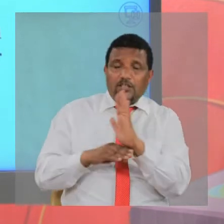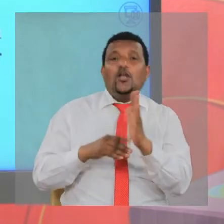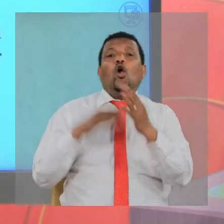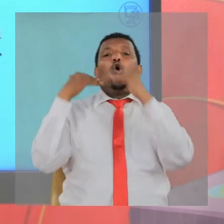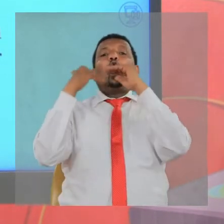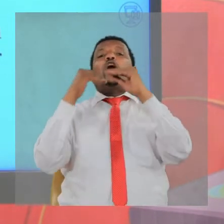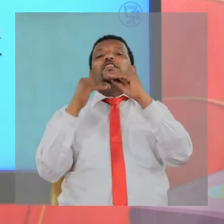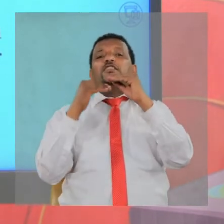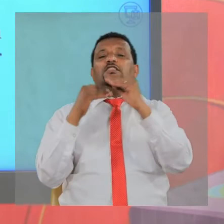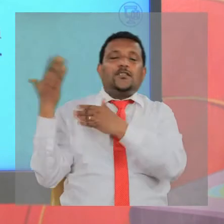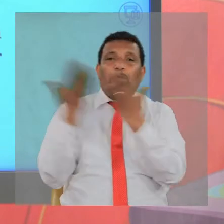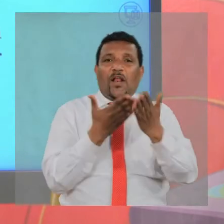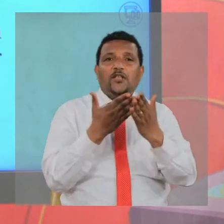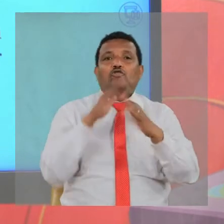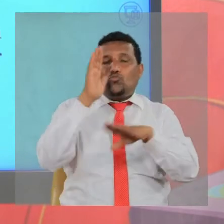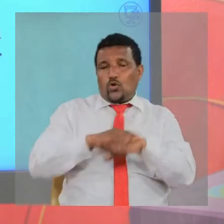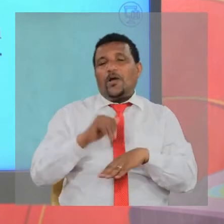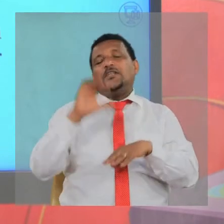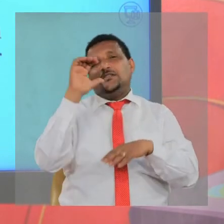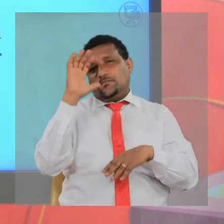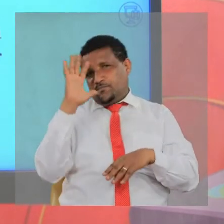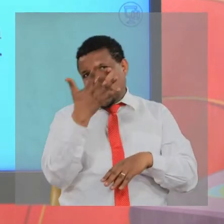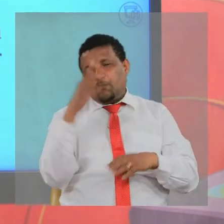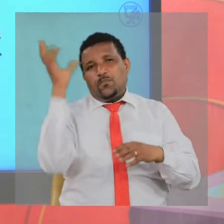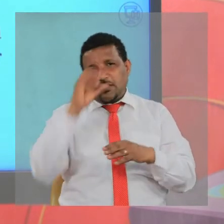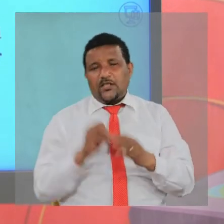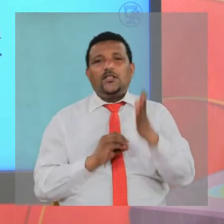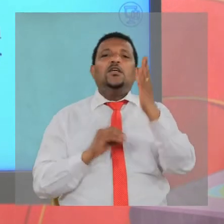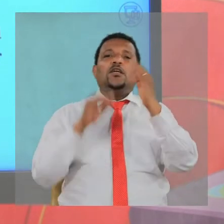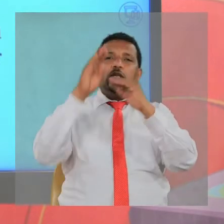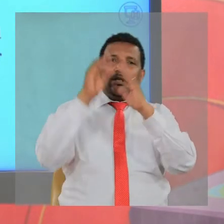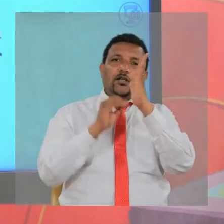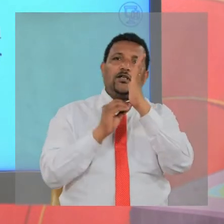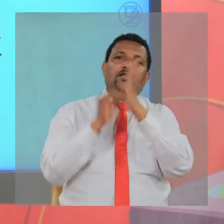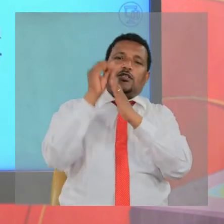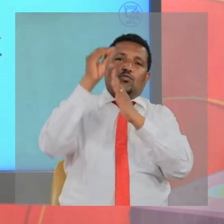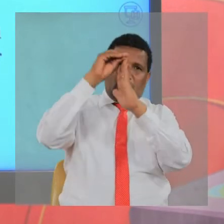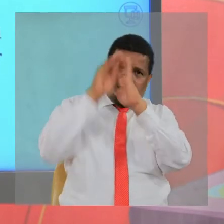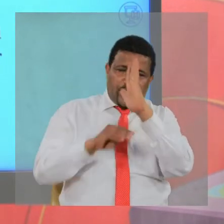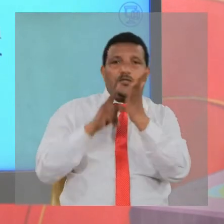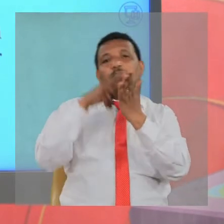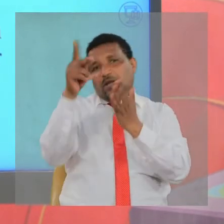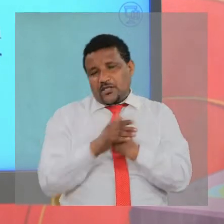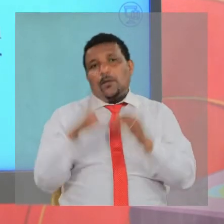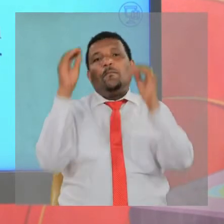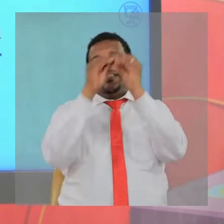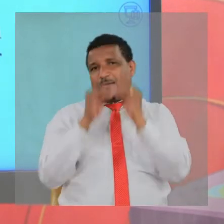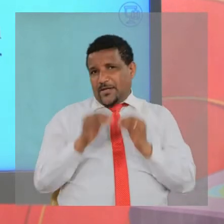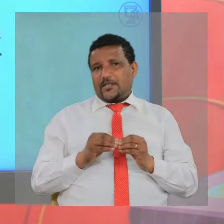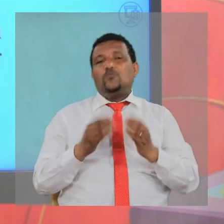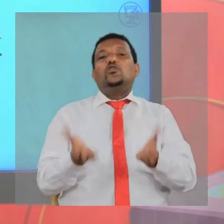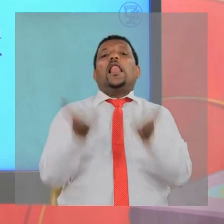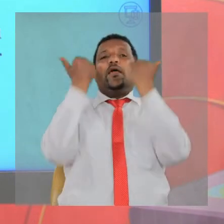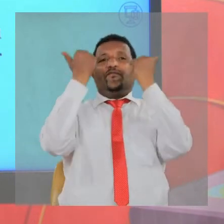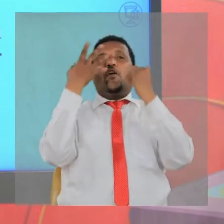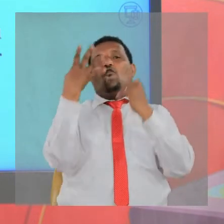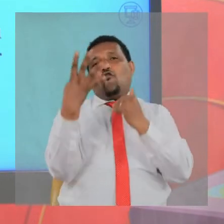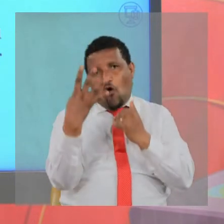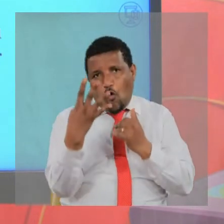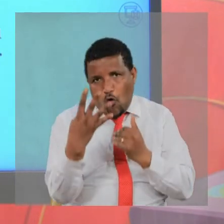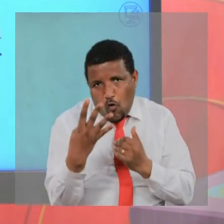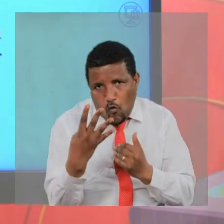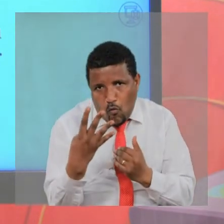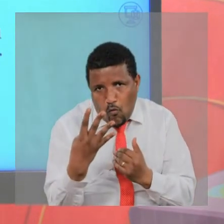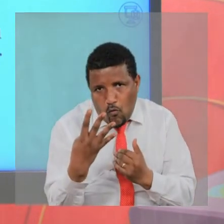quantity supplied is caused by a 5% increase or decrease in price, and mathematically we left with 4 when